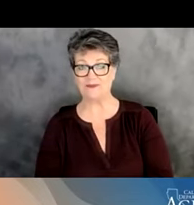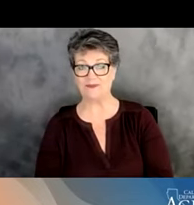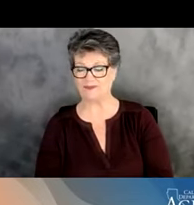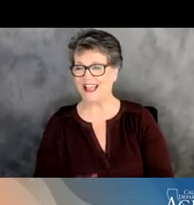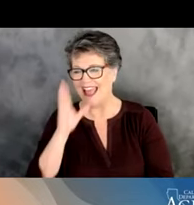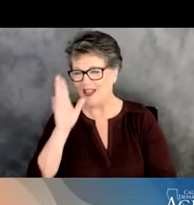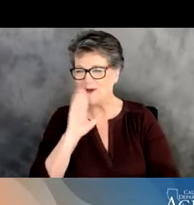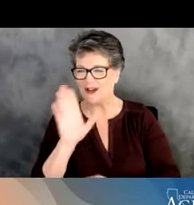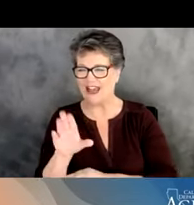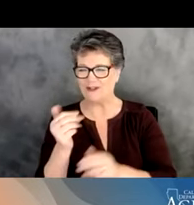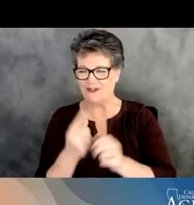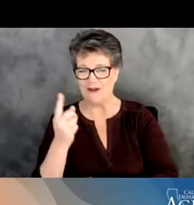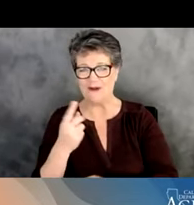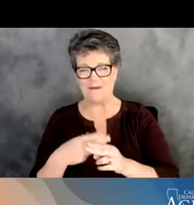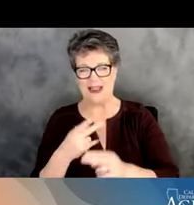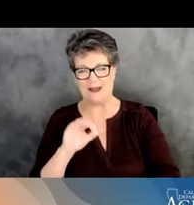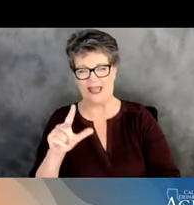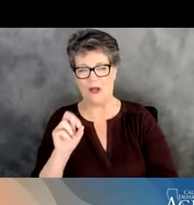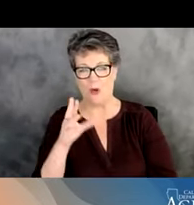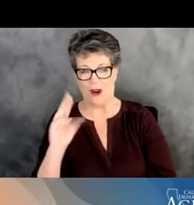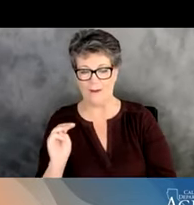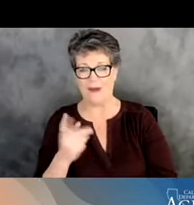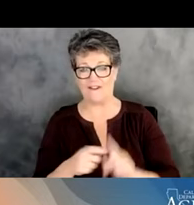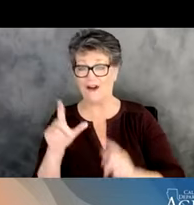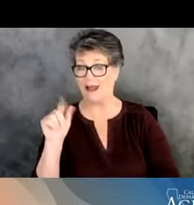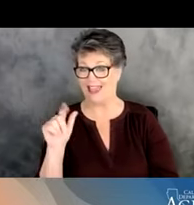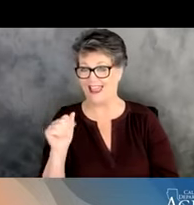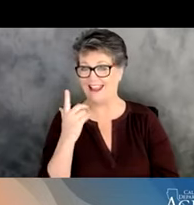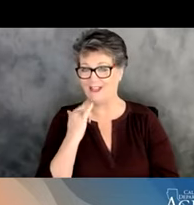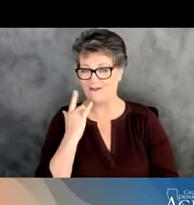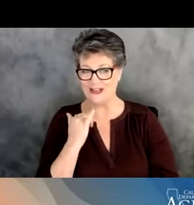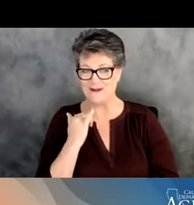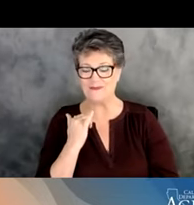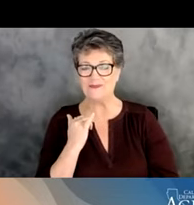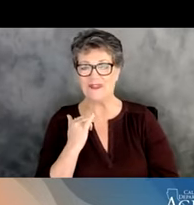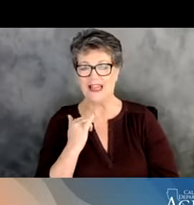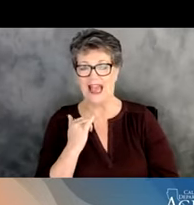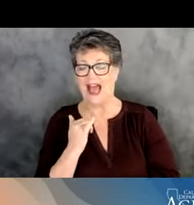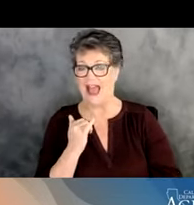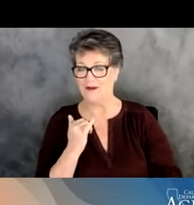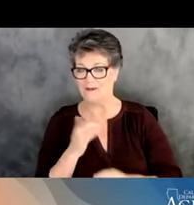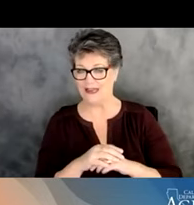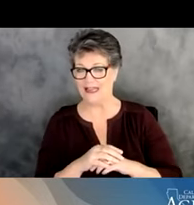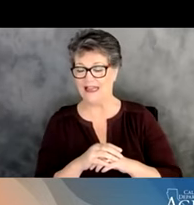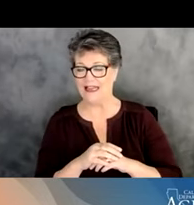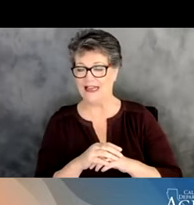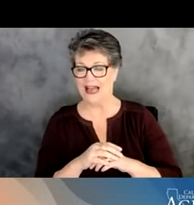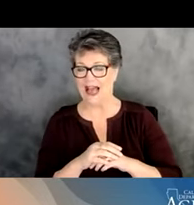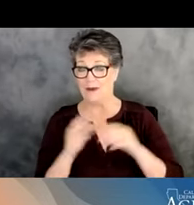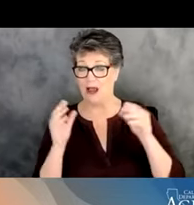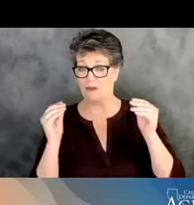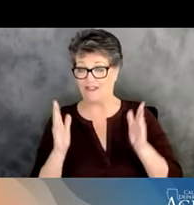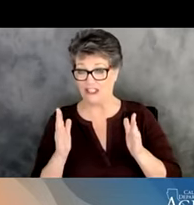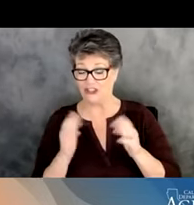Hi, good afternoon, everyone. My name is Gail Oram. I'm from Los Angeles, California. I am a pharmacist by profession. I'm